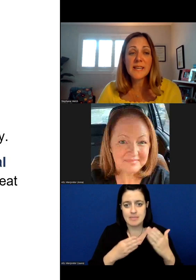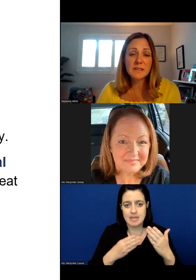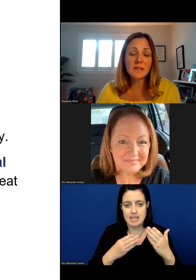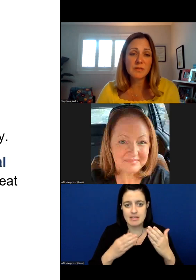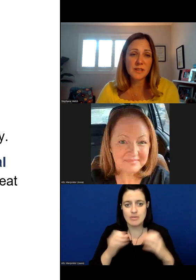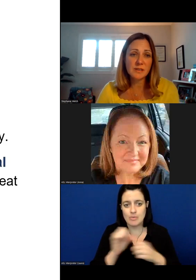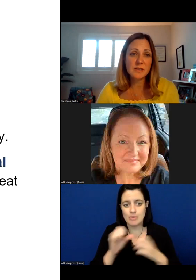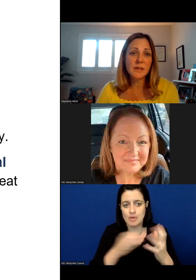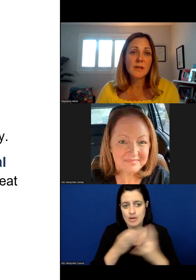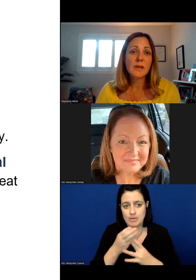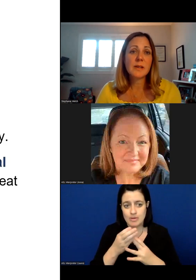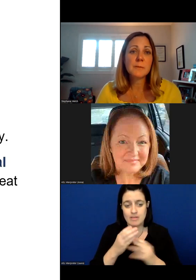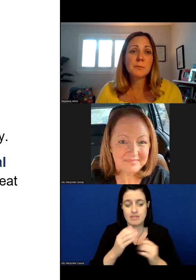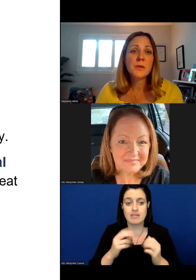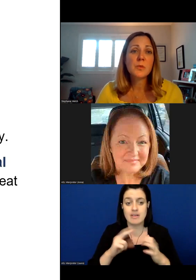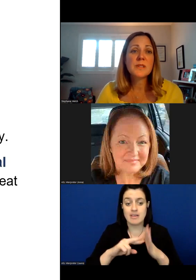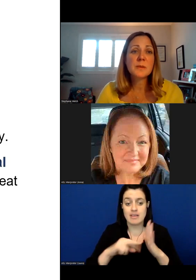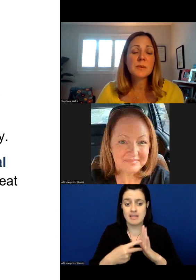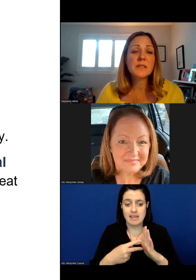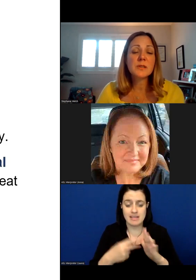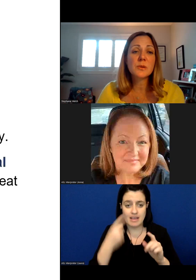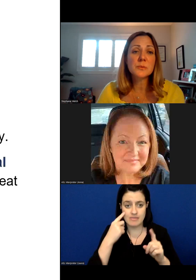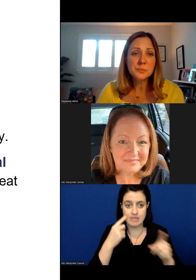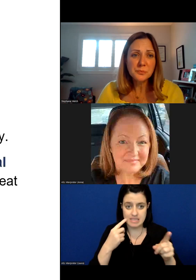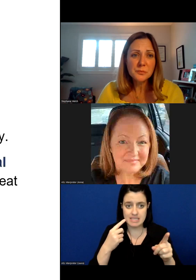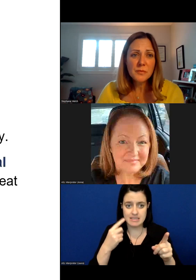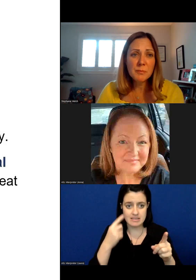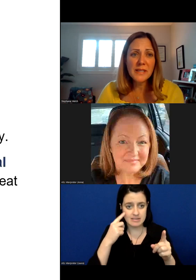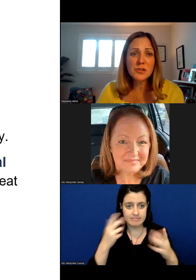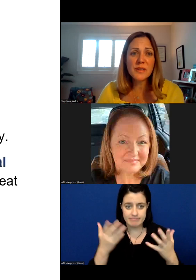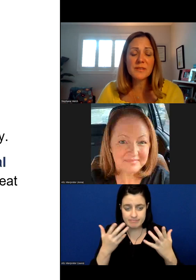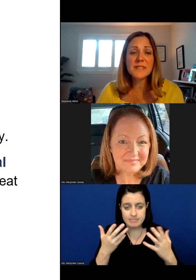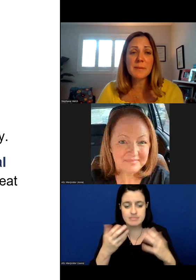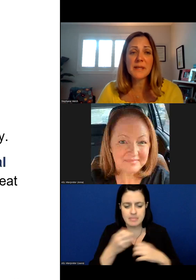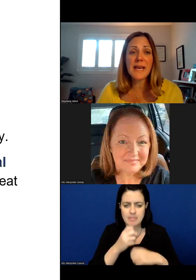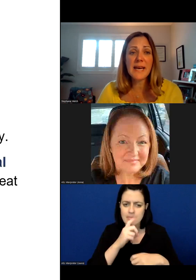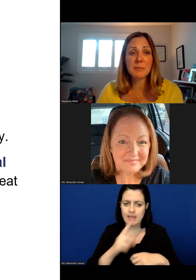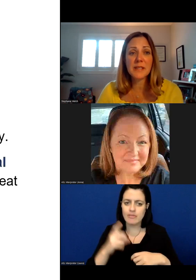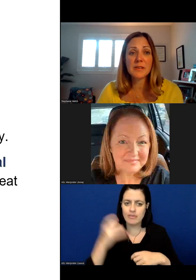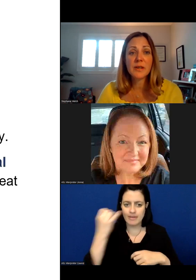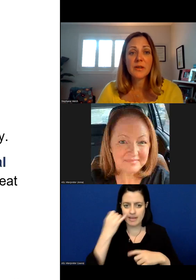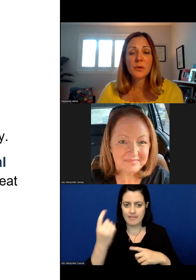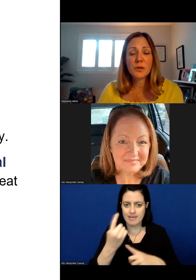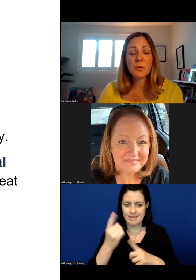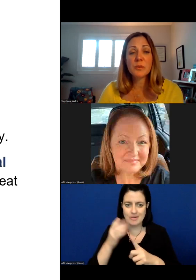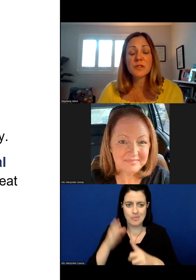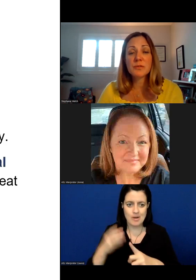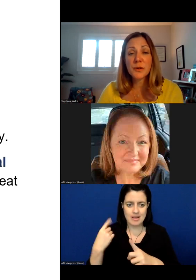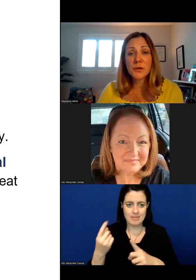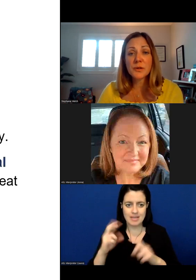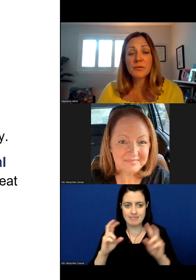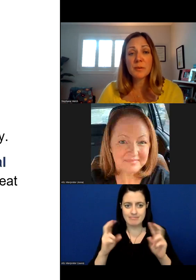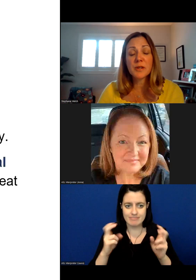The intent of this was simply to make sure that if somebody had been quote